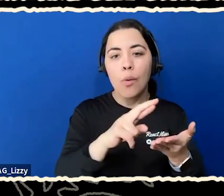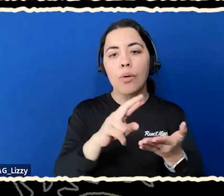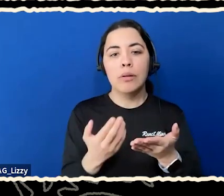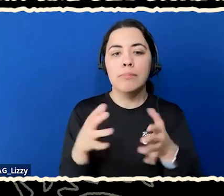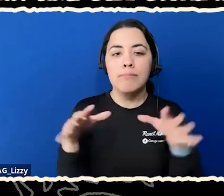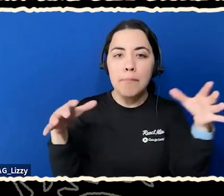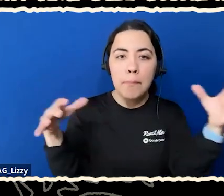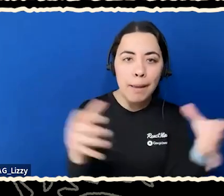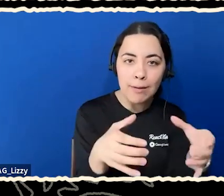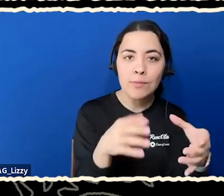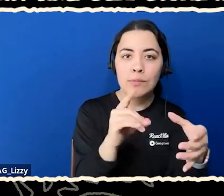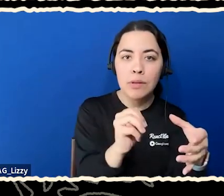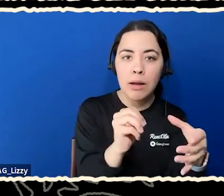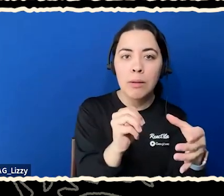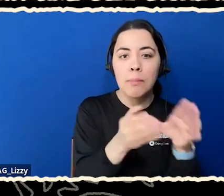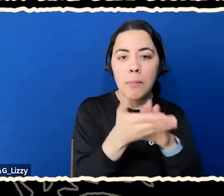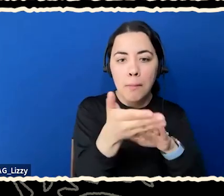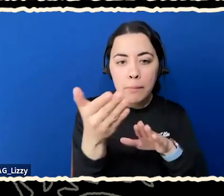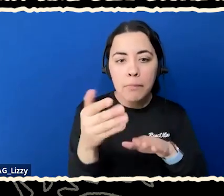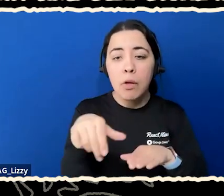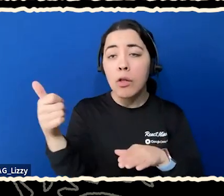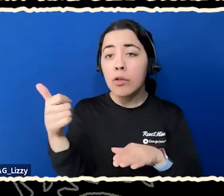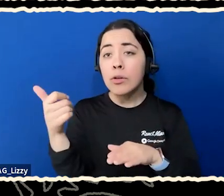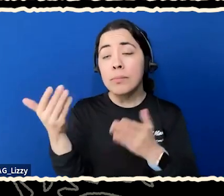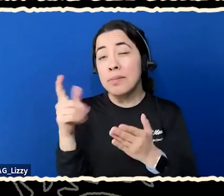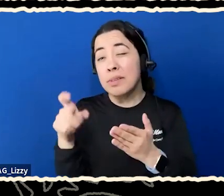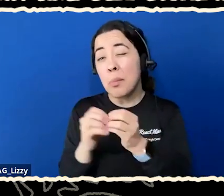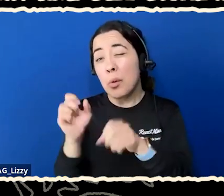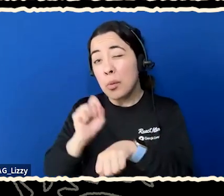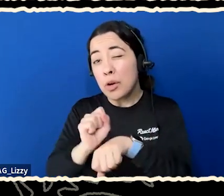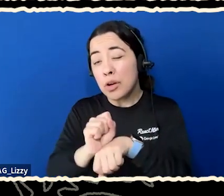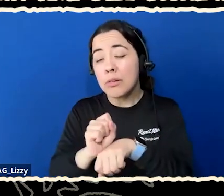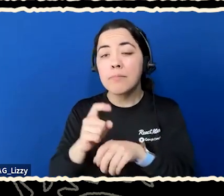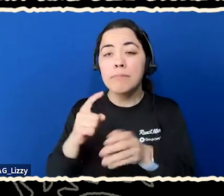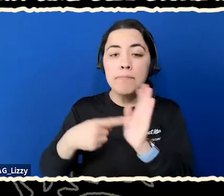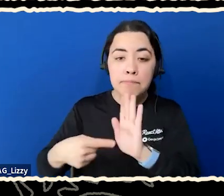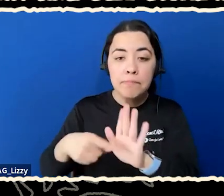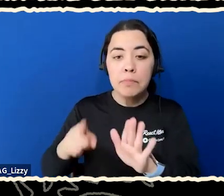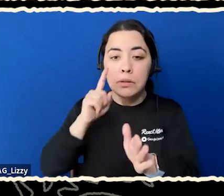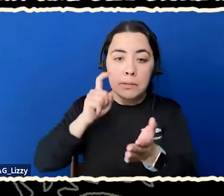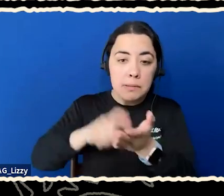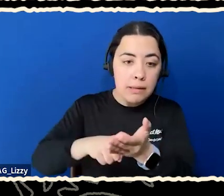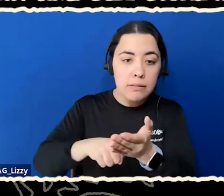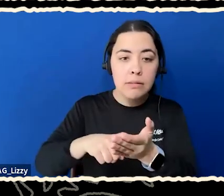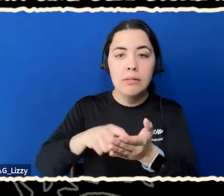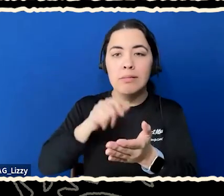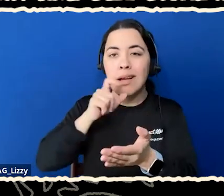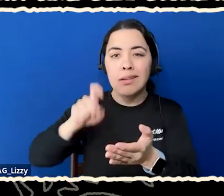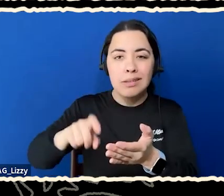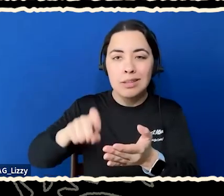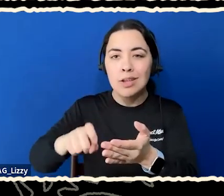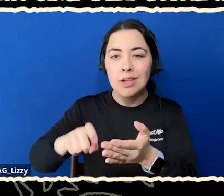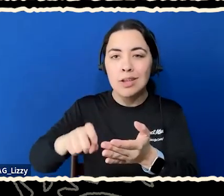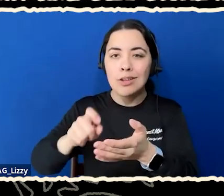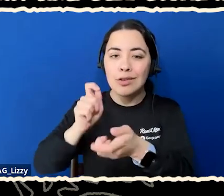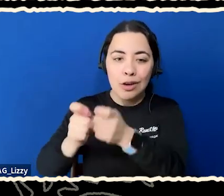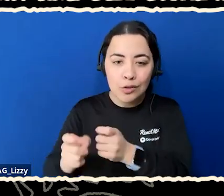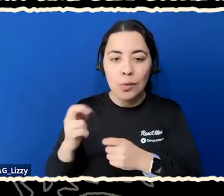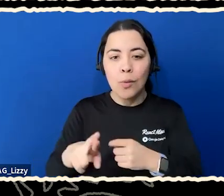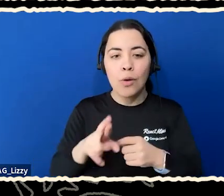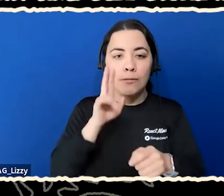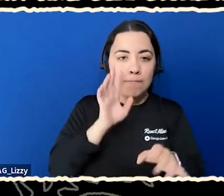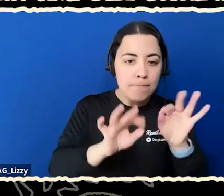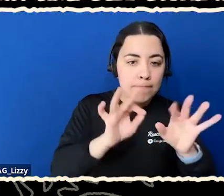discover, like detecting unnecessary renders or discovering suboptimal patterns. But the bottom line